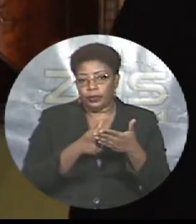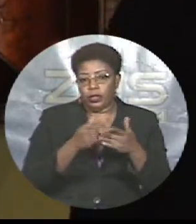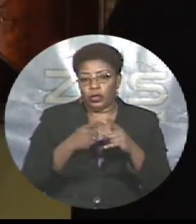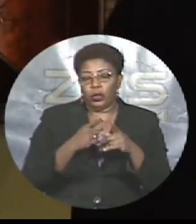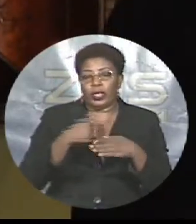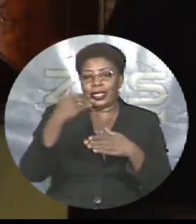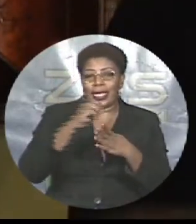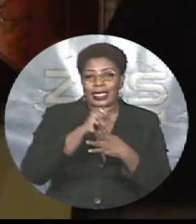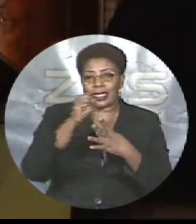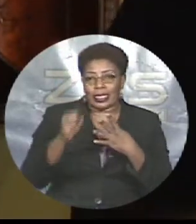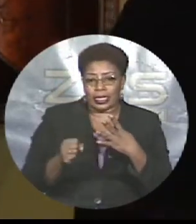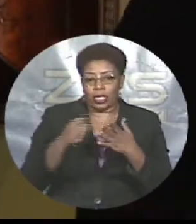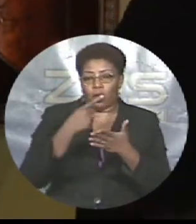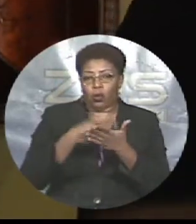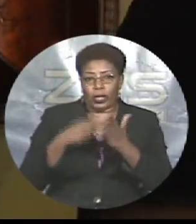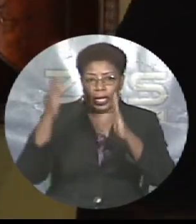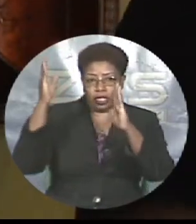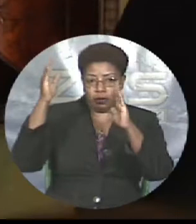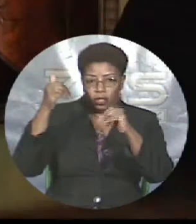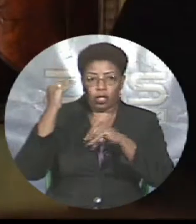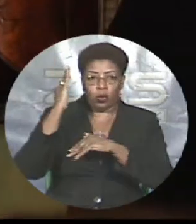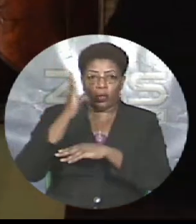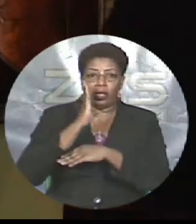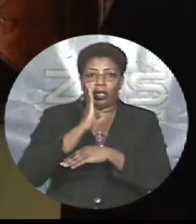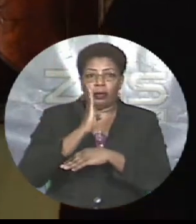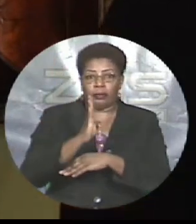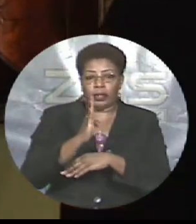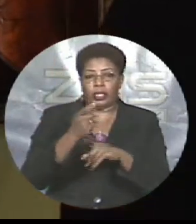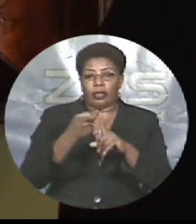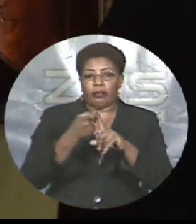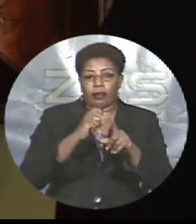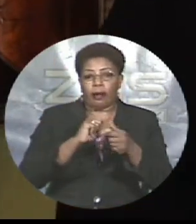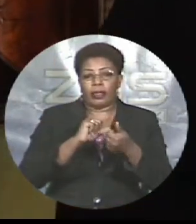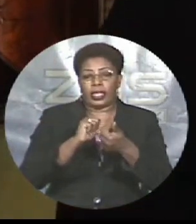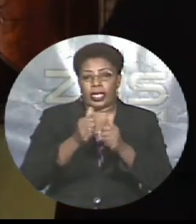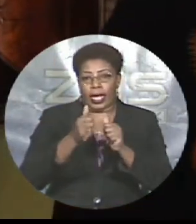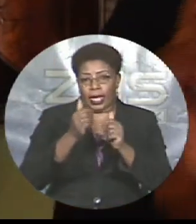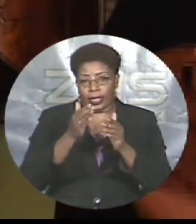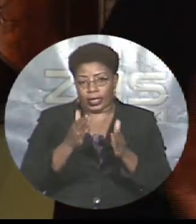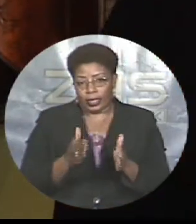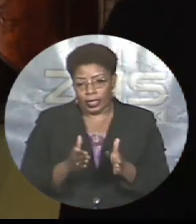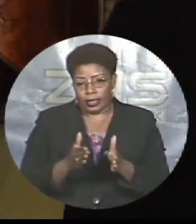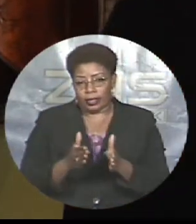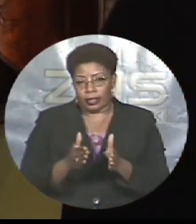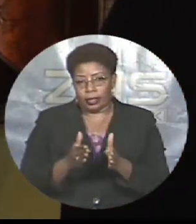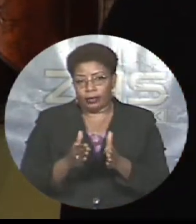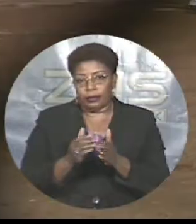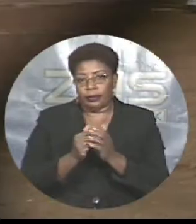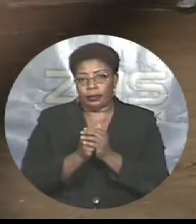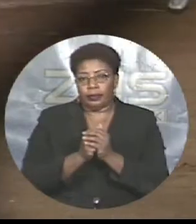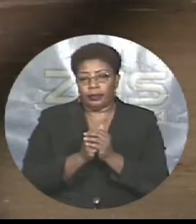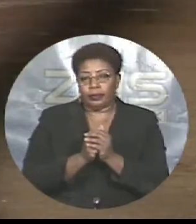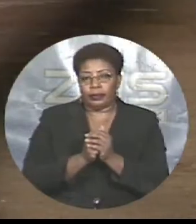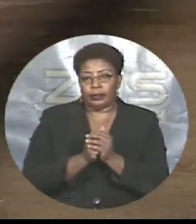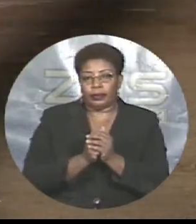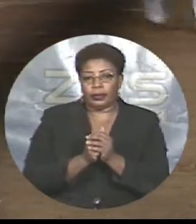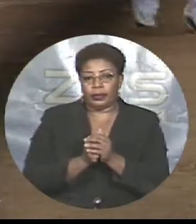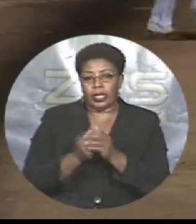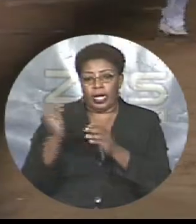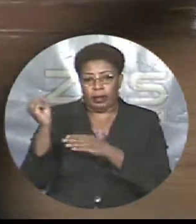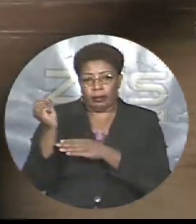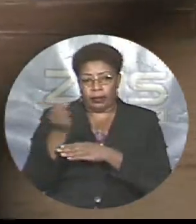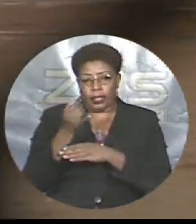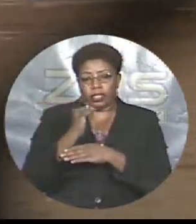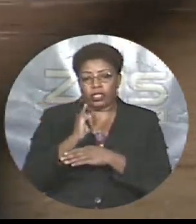season what the expectation will be from the athletes named to the national team. Pitching will